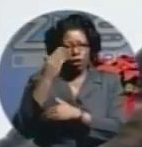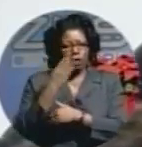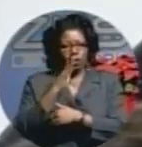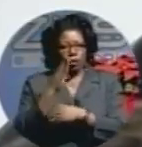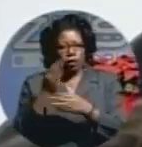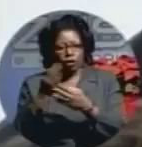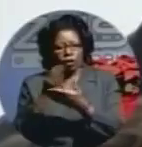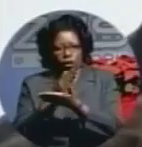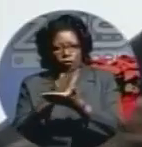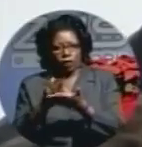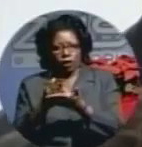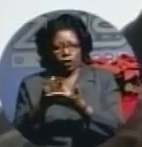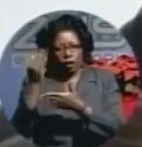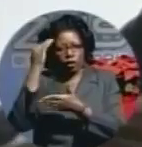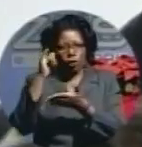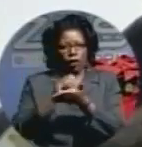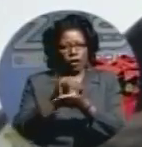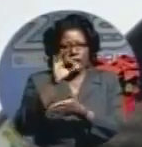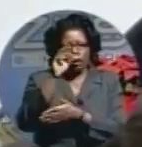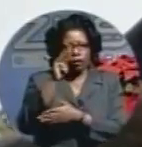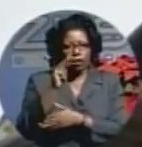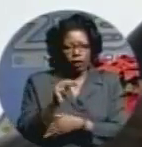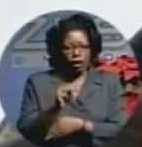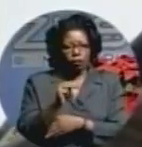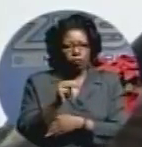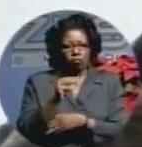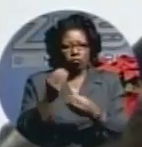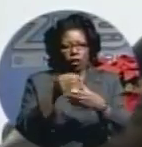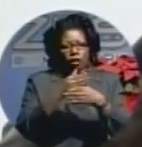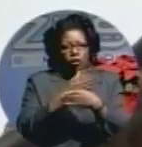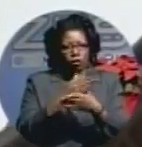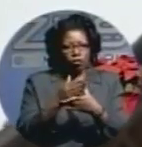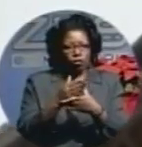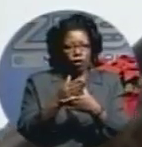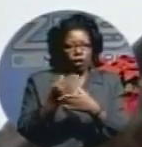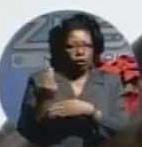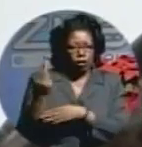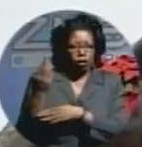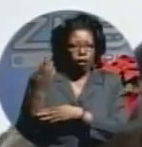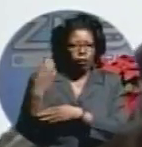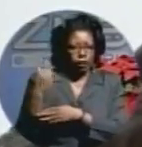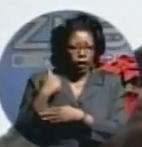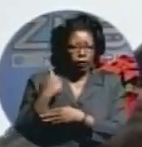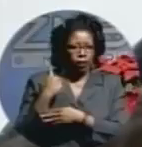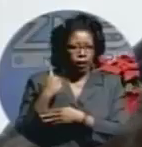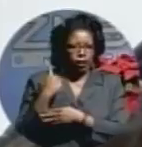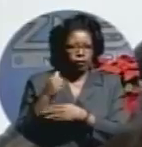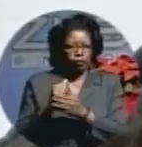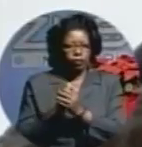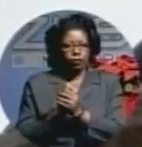mean, I know the FNN has now launched their campaign, and they're for no, but